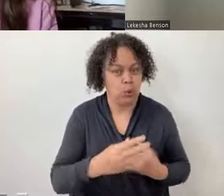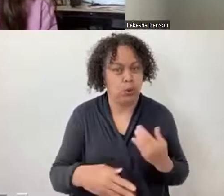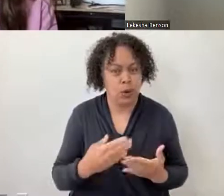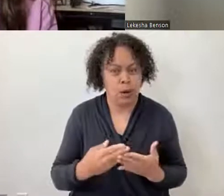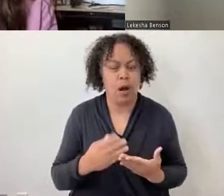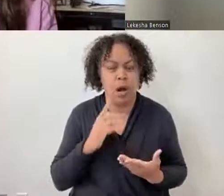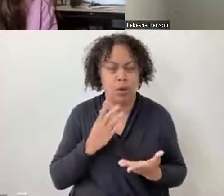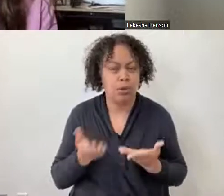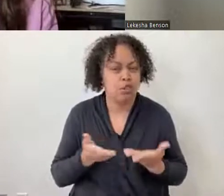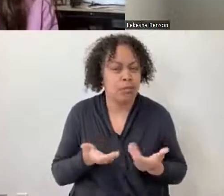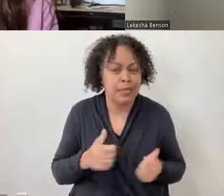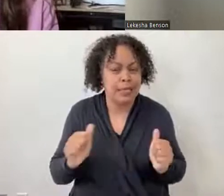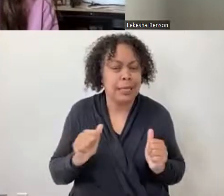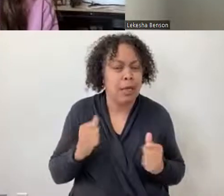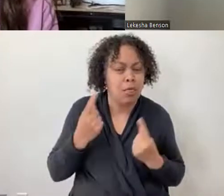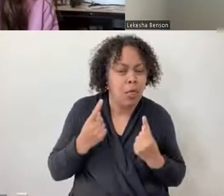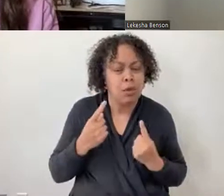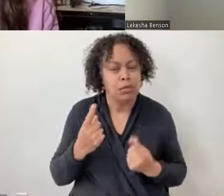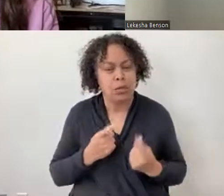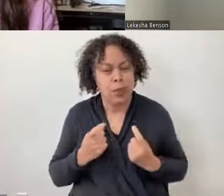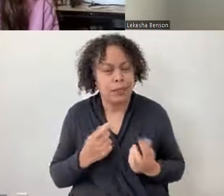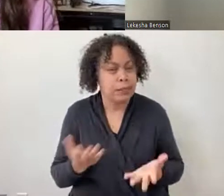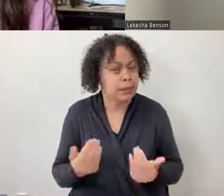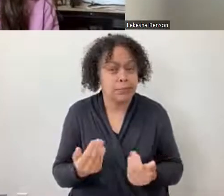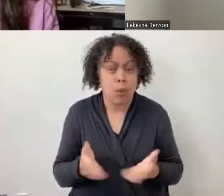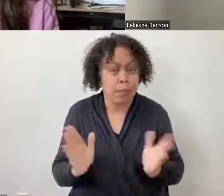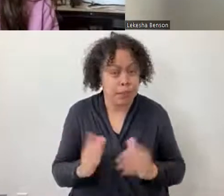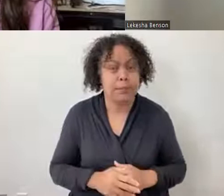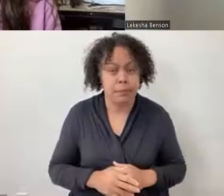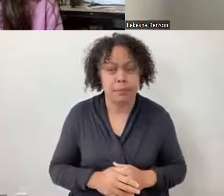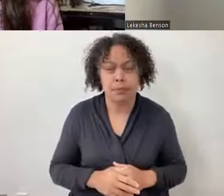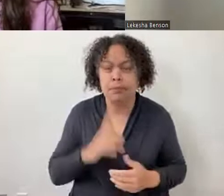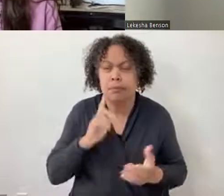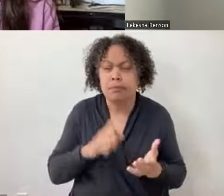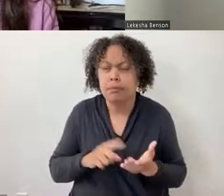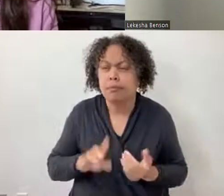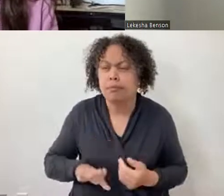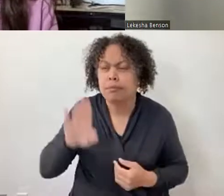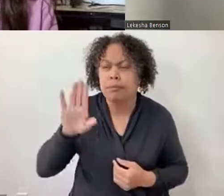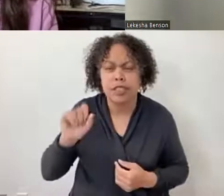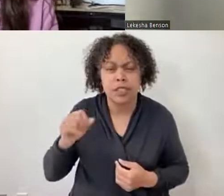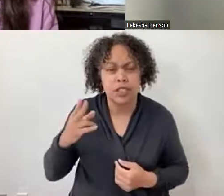any sorts of thoughts or questions folks might have. Sharon, I see that you have a question.